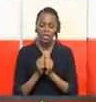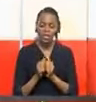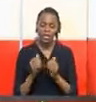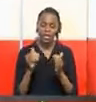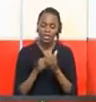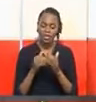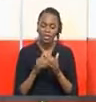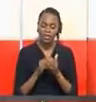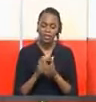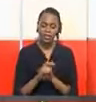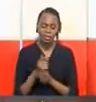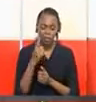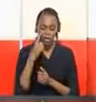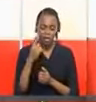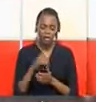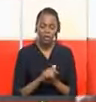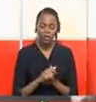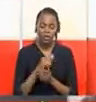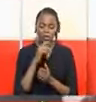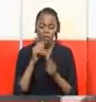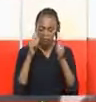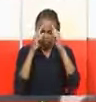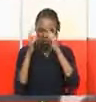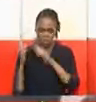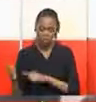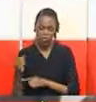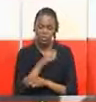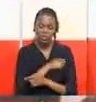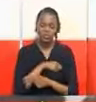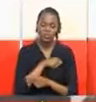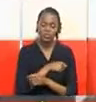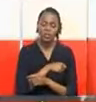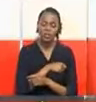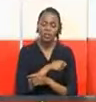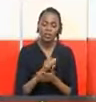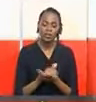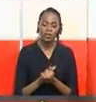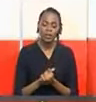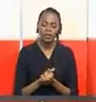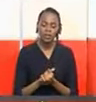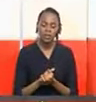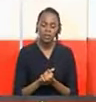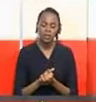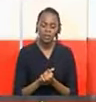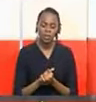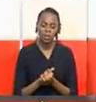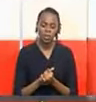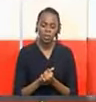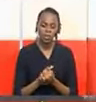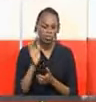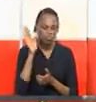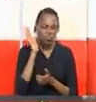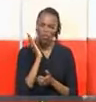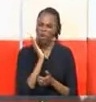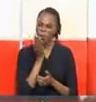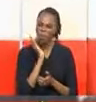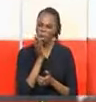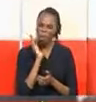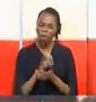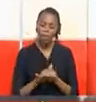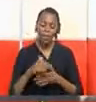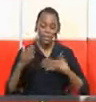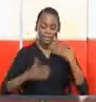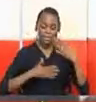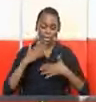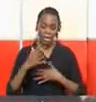instead of looking at my dad's passing as a sad event, even though I feel pain, I will celebrate the